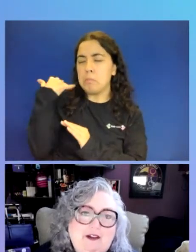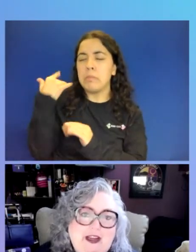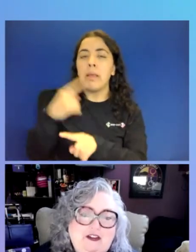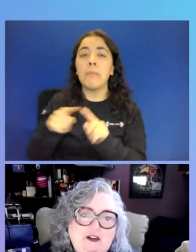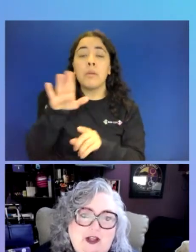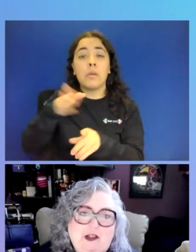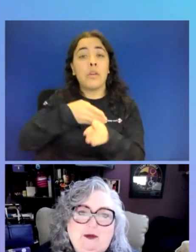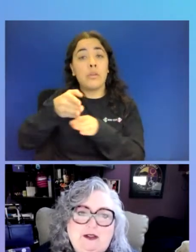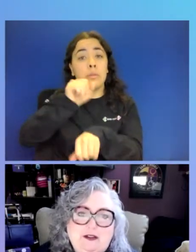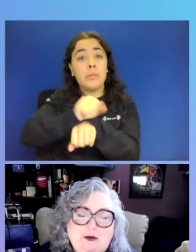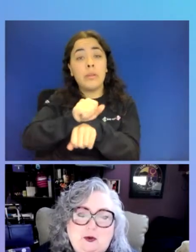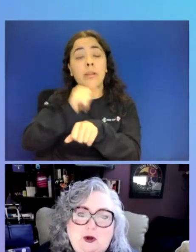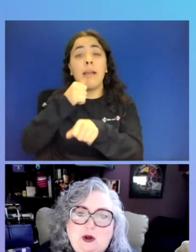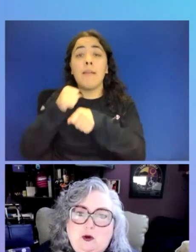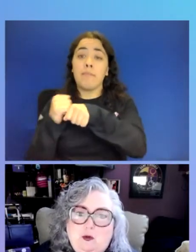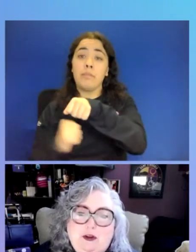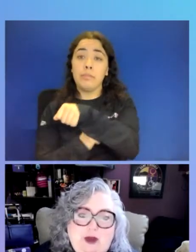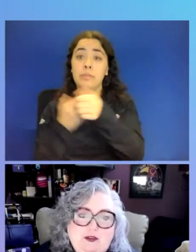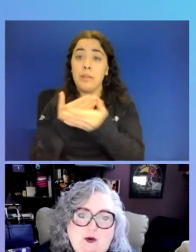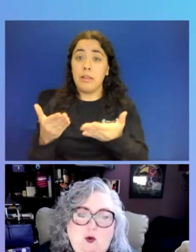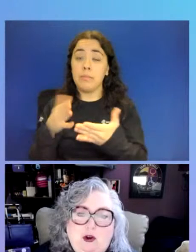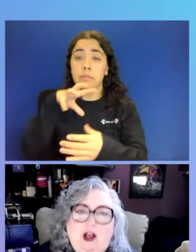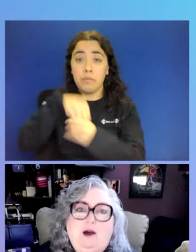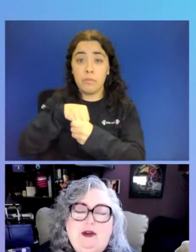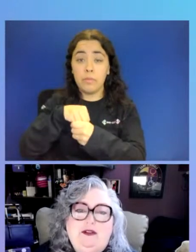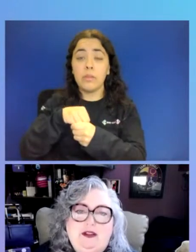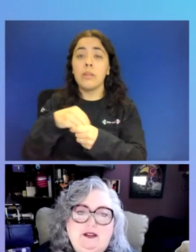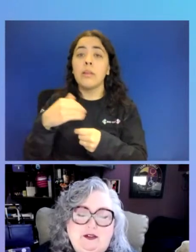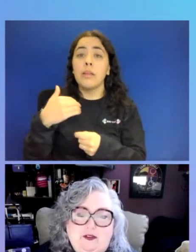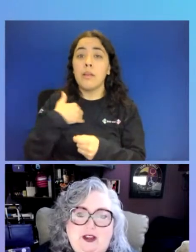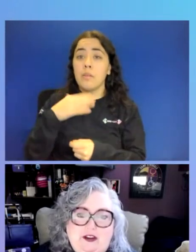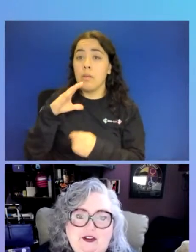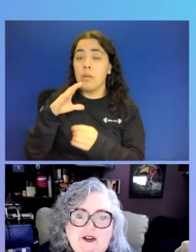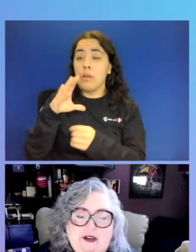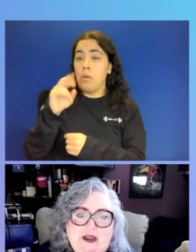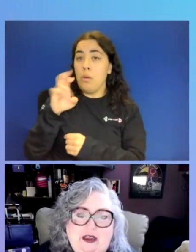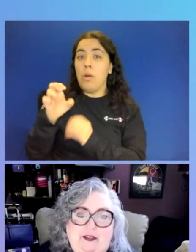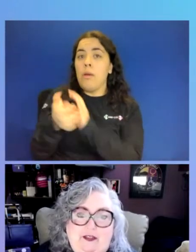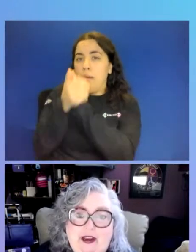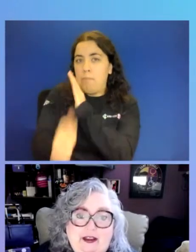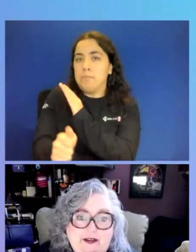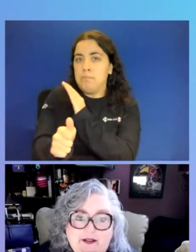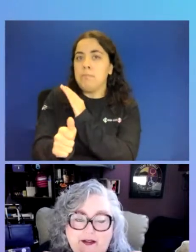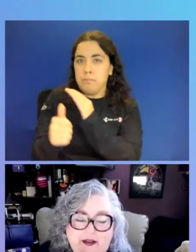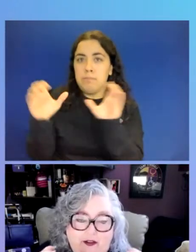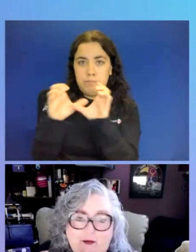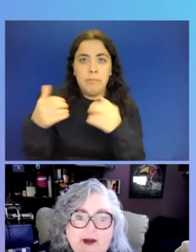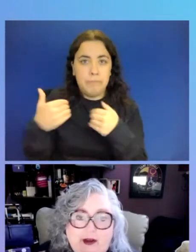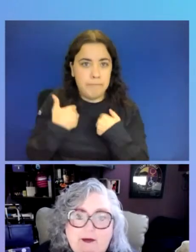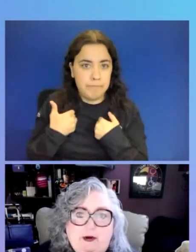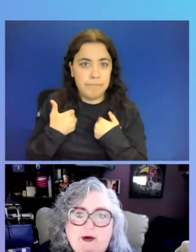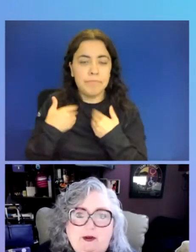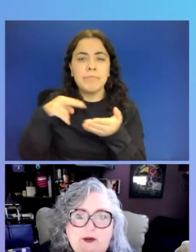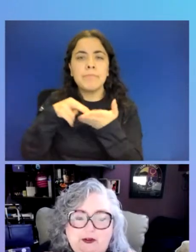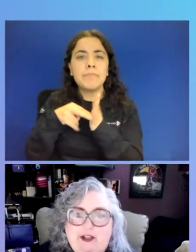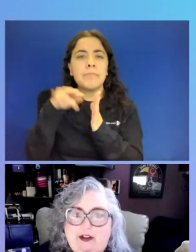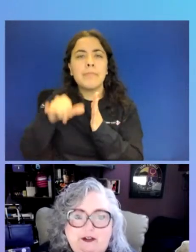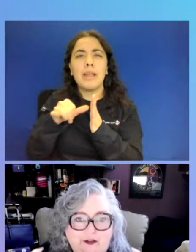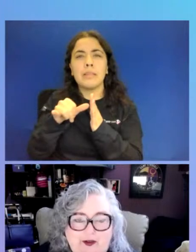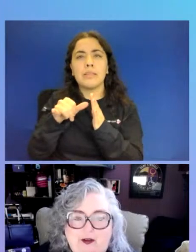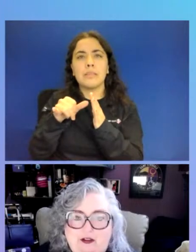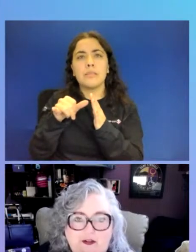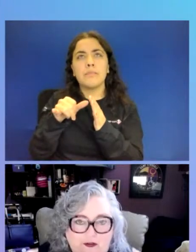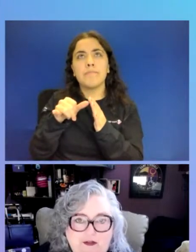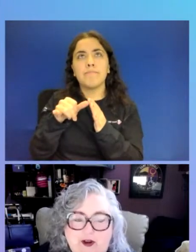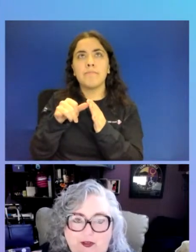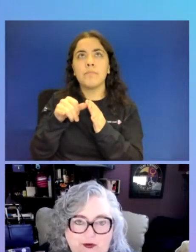have foundational elements. So we do have a core competencies certification, and that is the bottom third of your tenets,